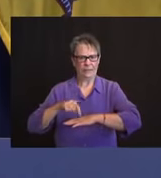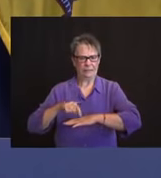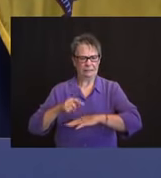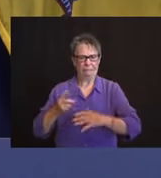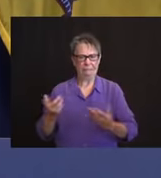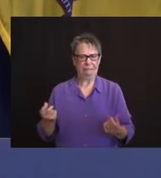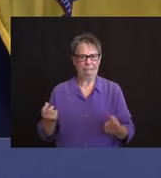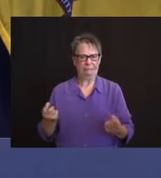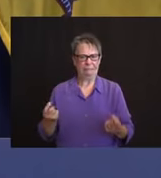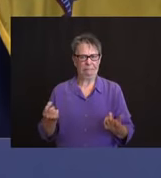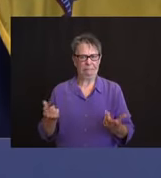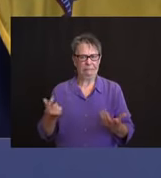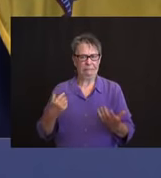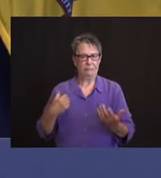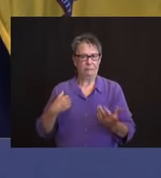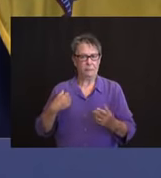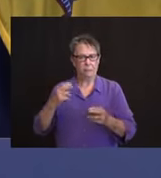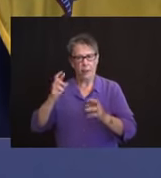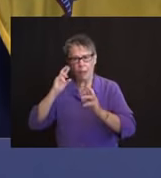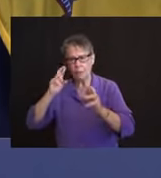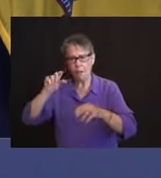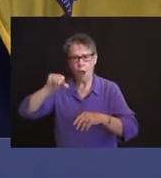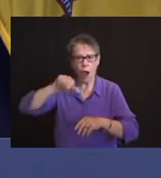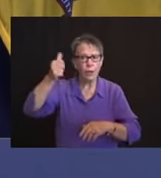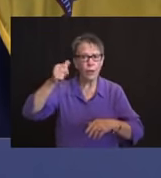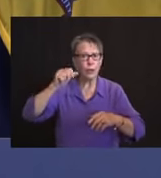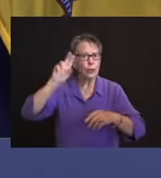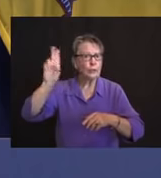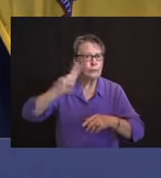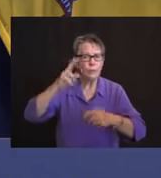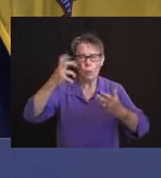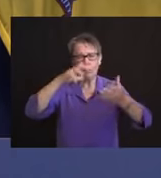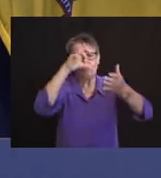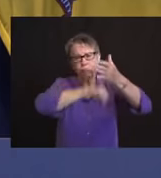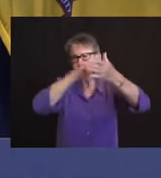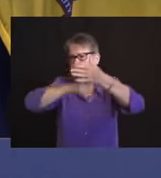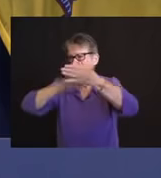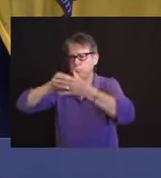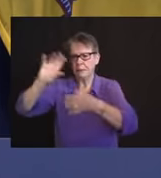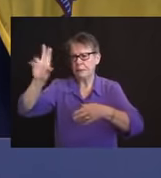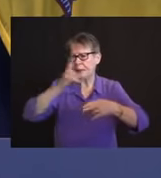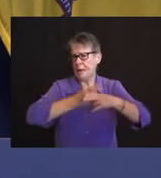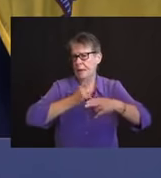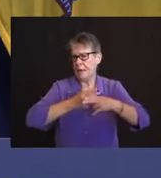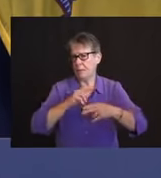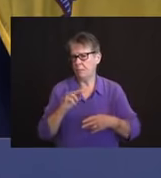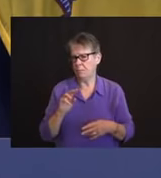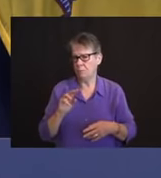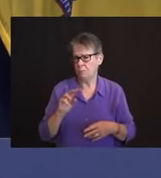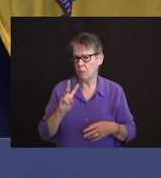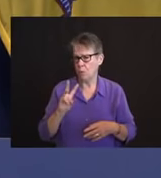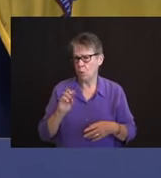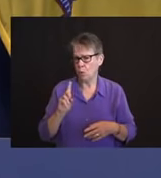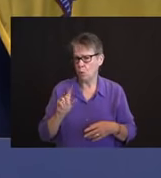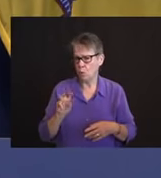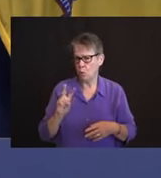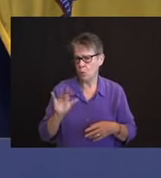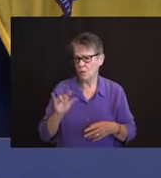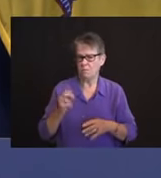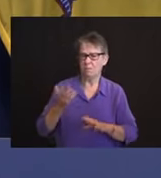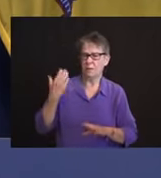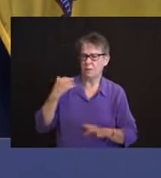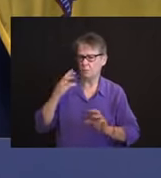on elsewhere. And labor leaders in the State House, we're lifting not labor leaders, legislative leaders, pardon me,